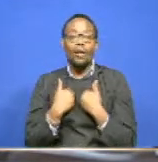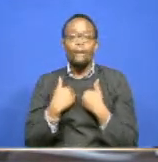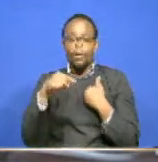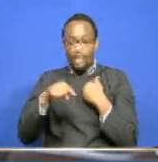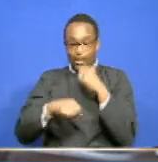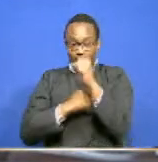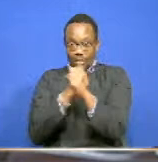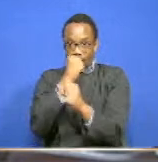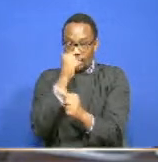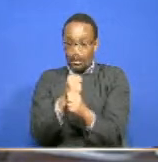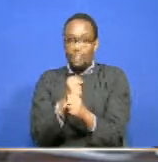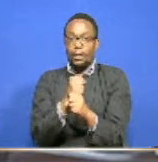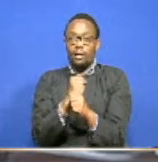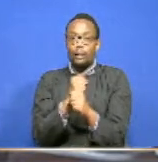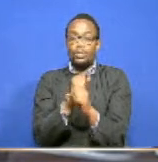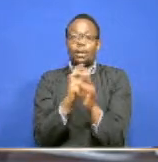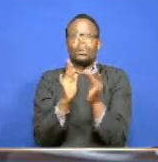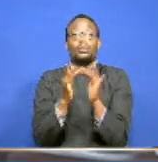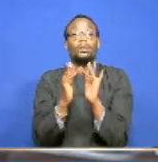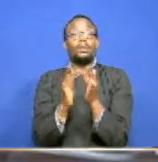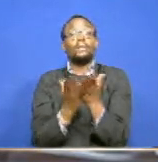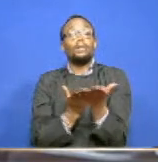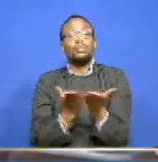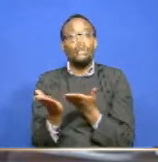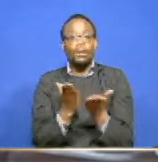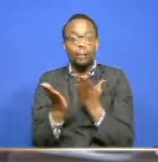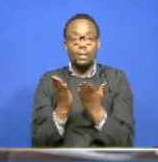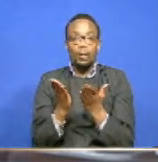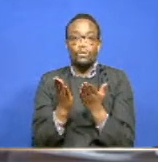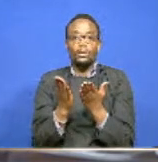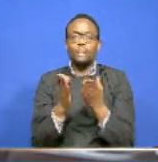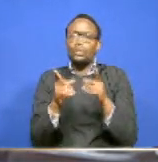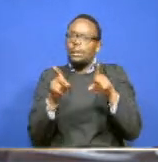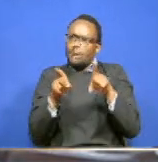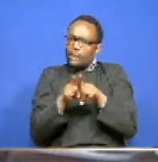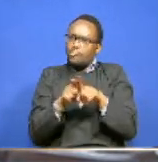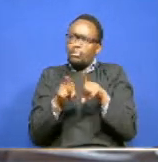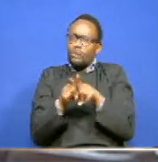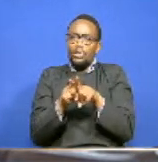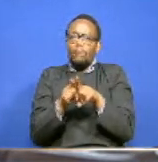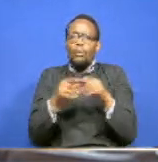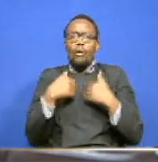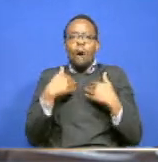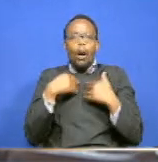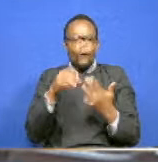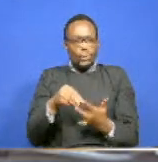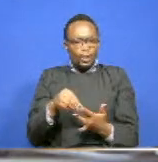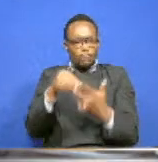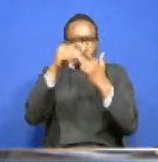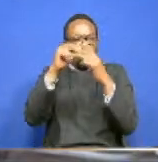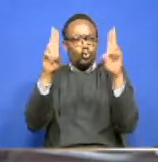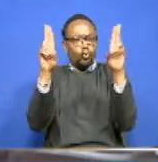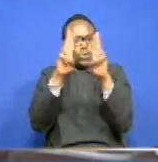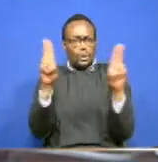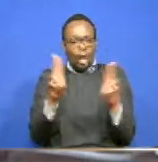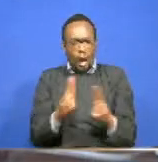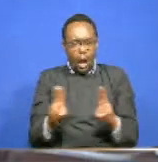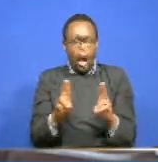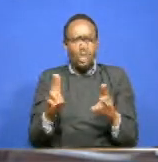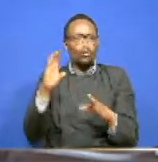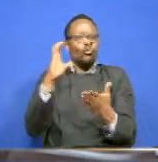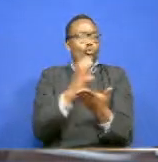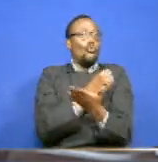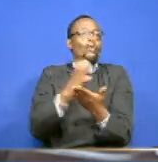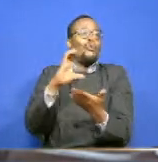year, the online service will even feature a special international virtual